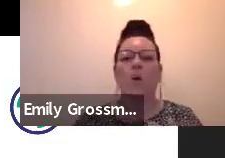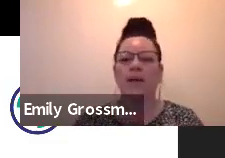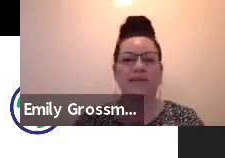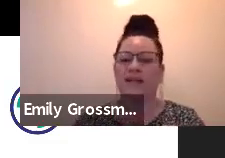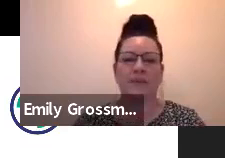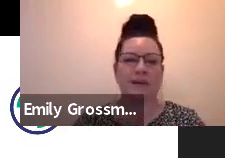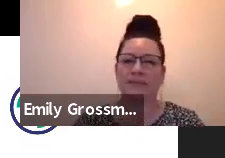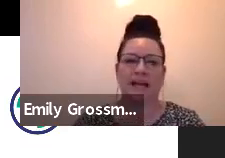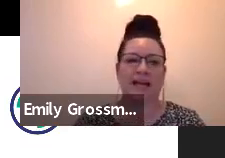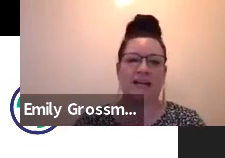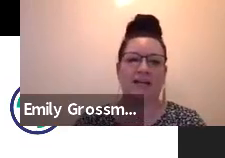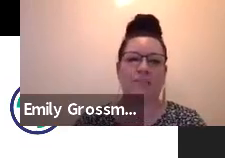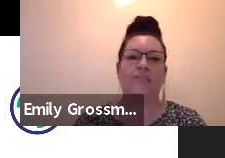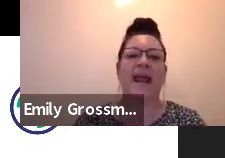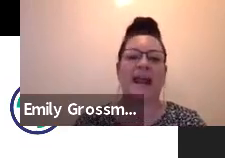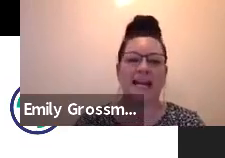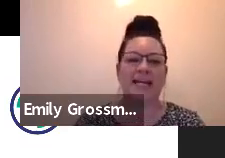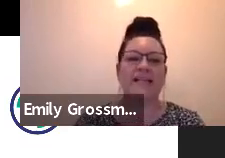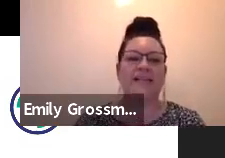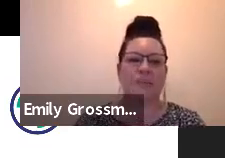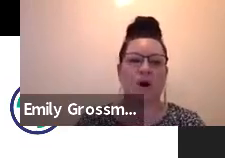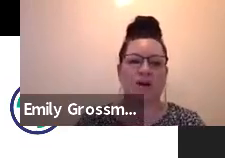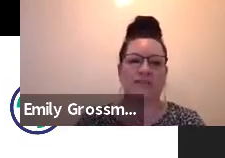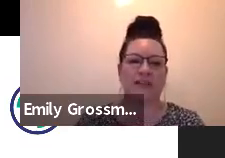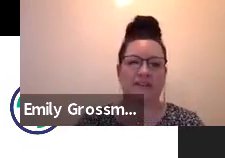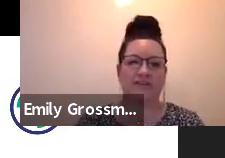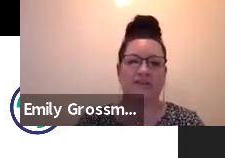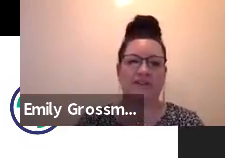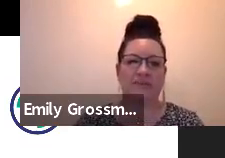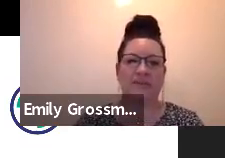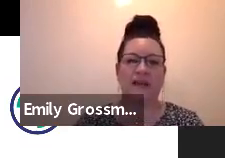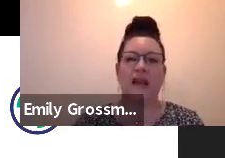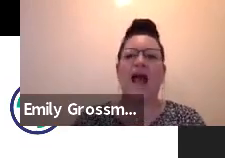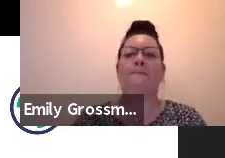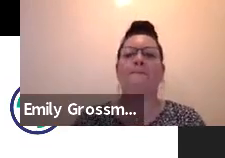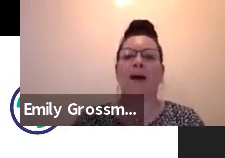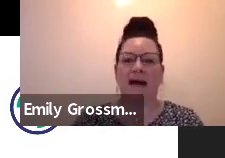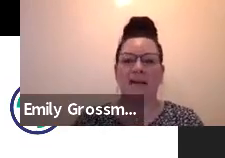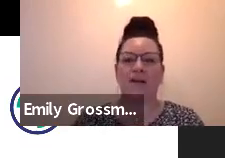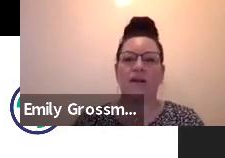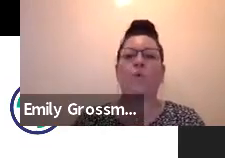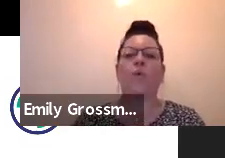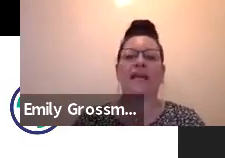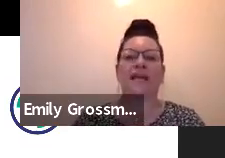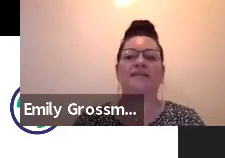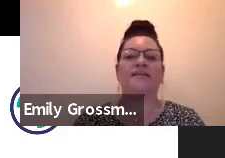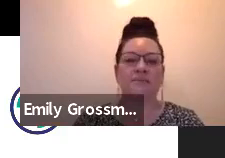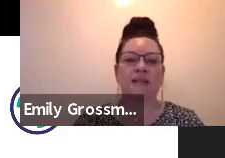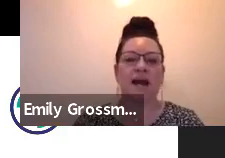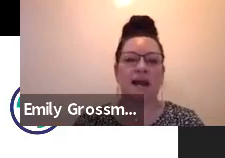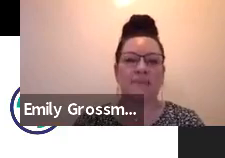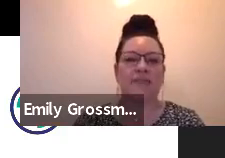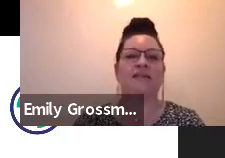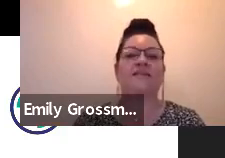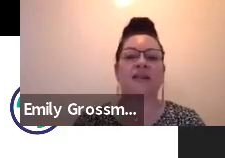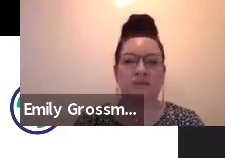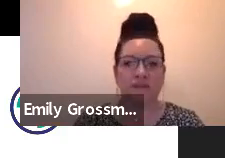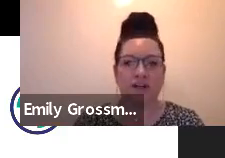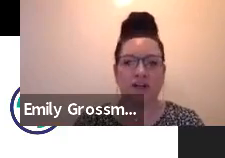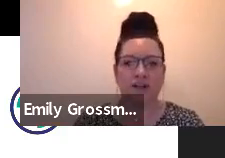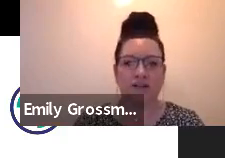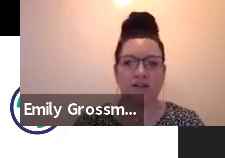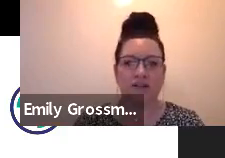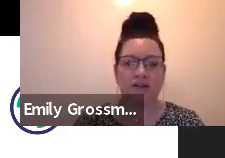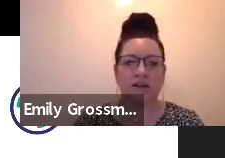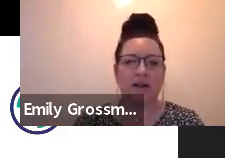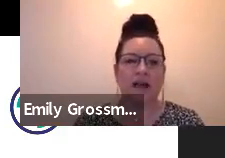it's always going to be upsetting. Pain is a part of life. But we sometimes